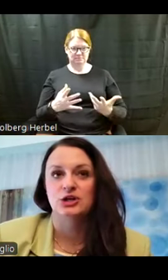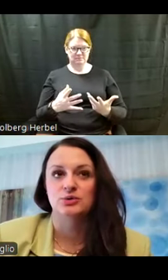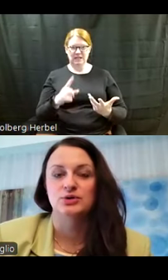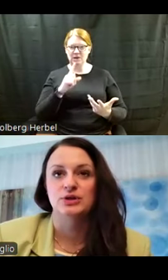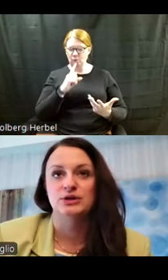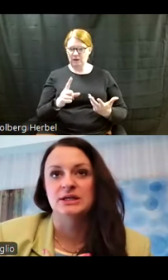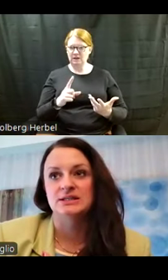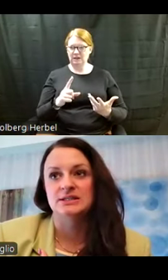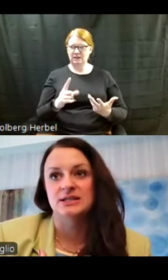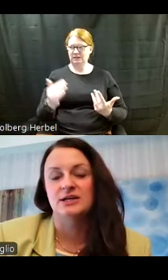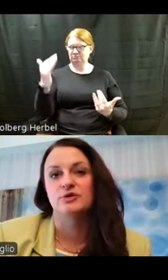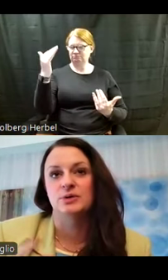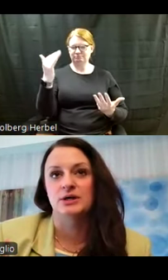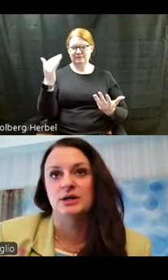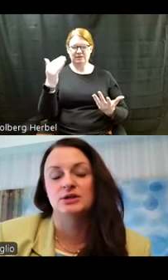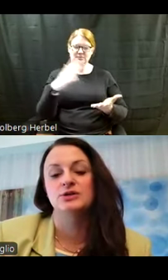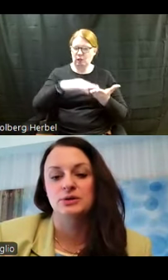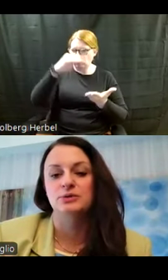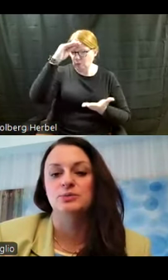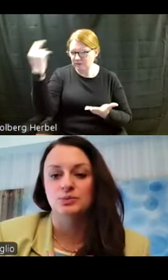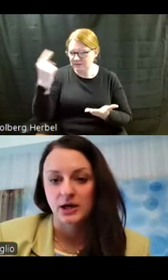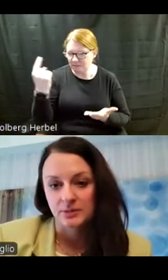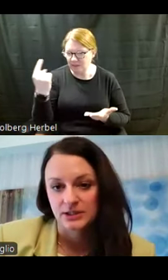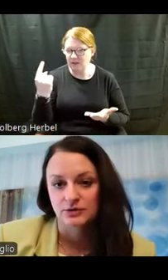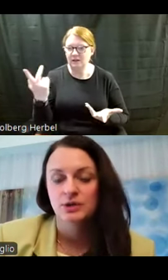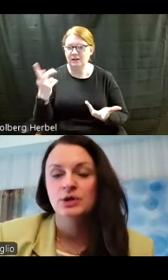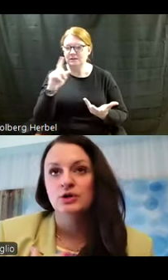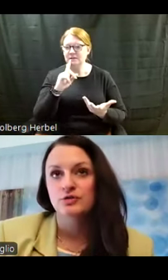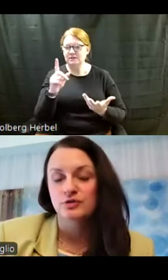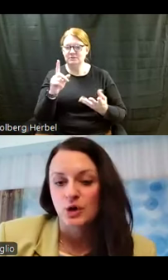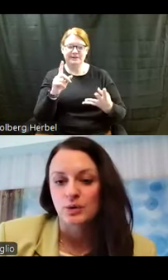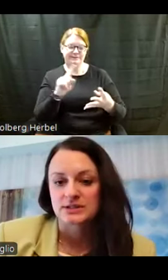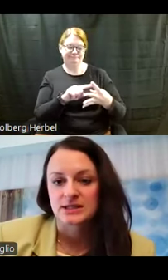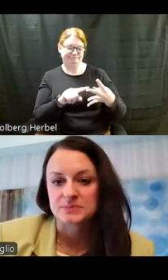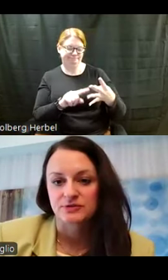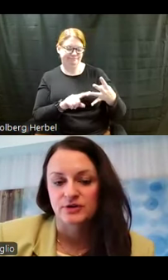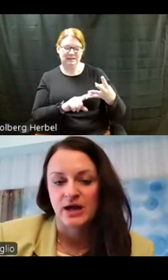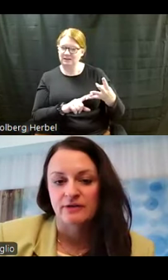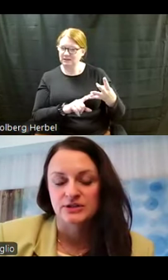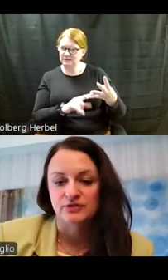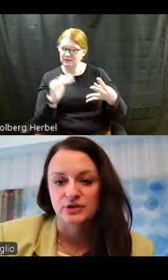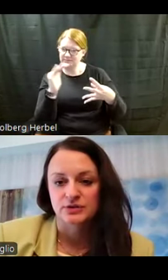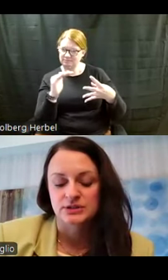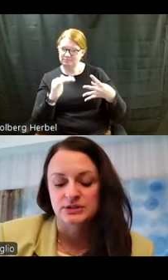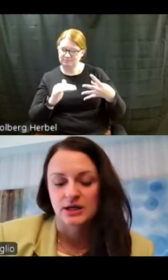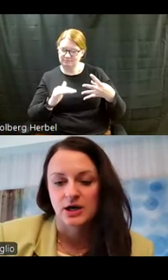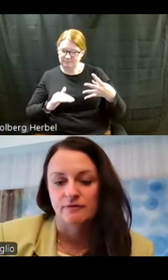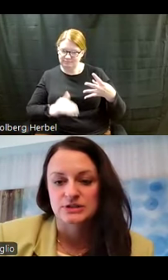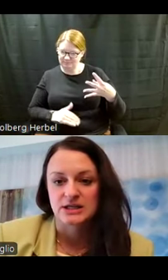in general, there is kind of a clearly recommended flow and steps of having